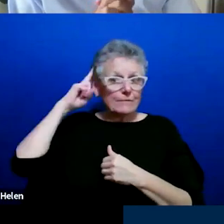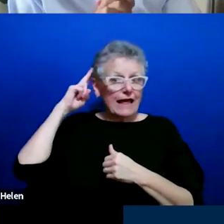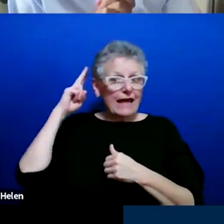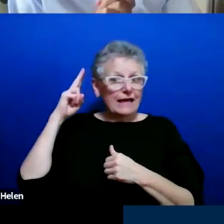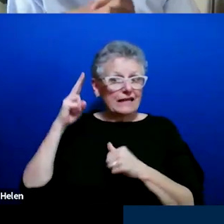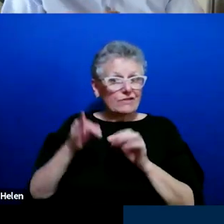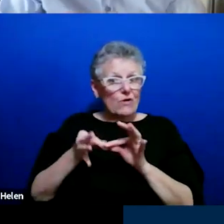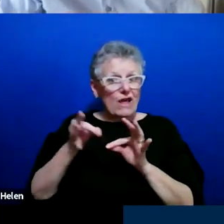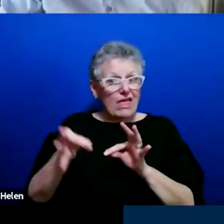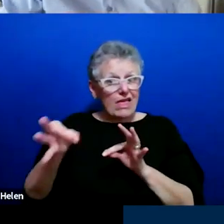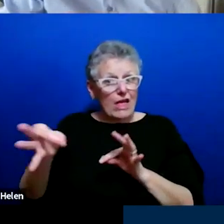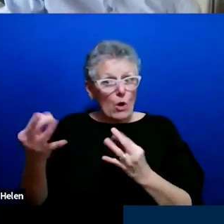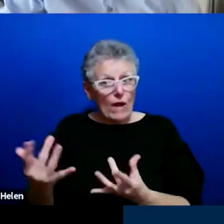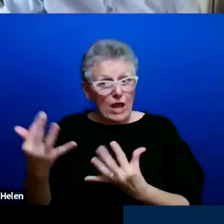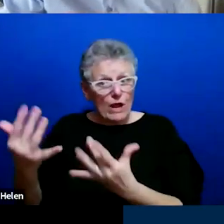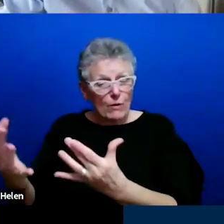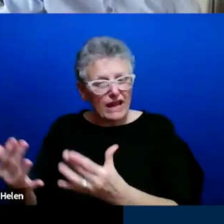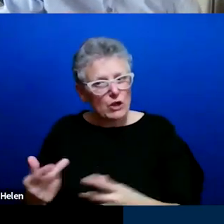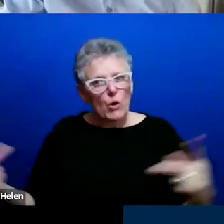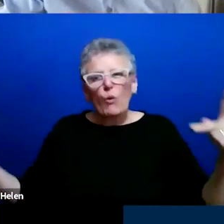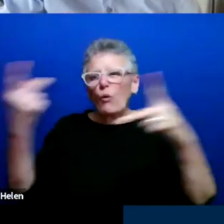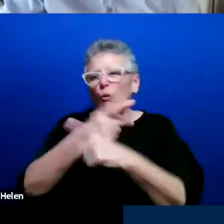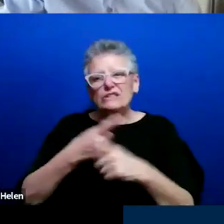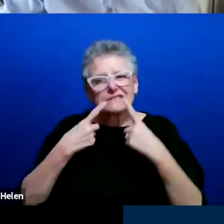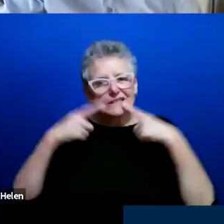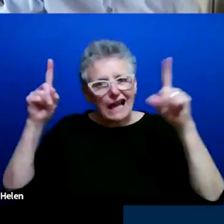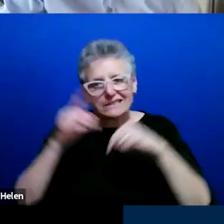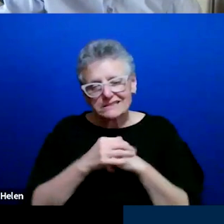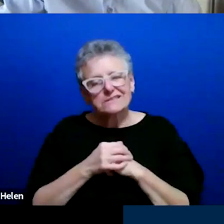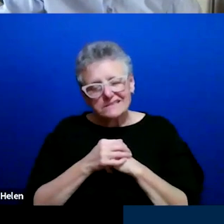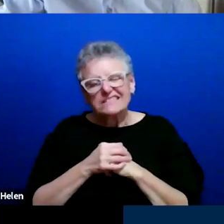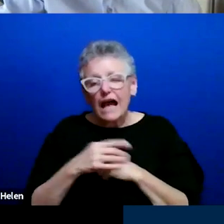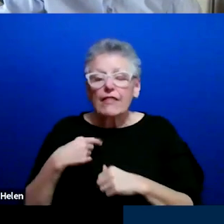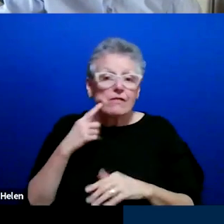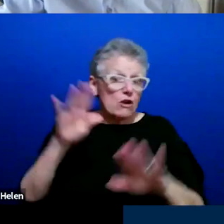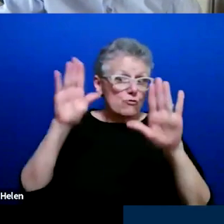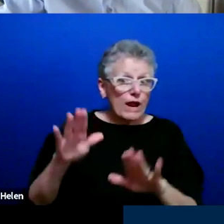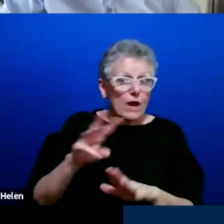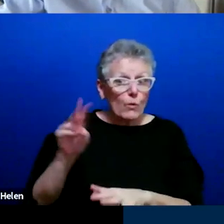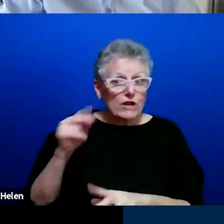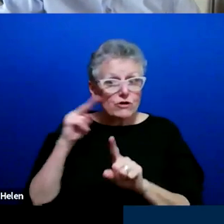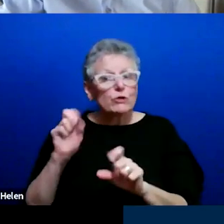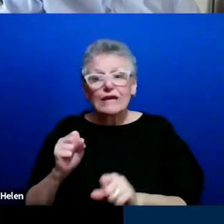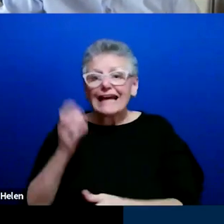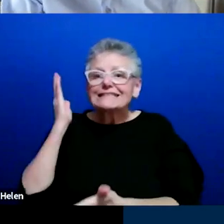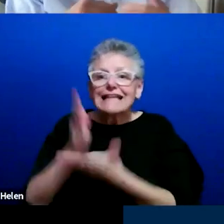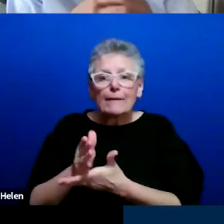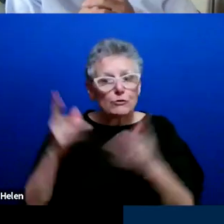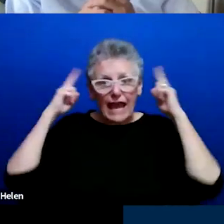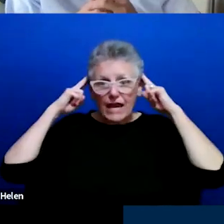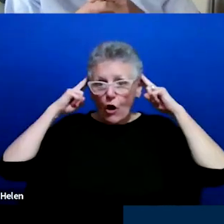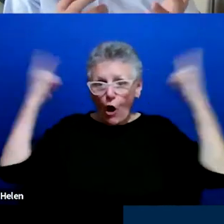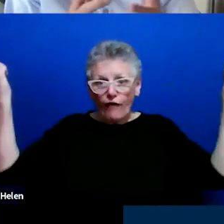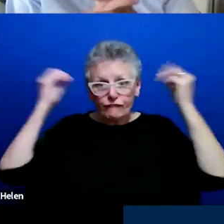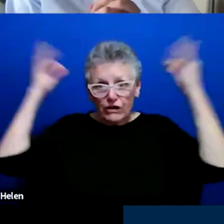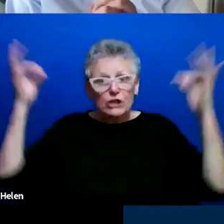cochlear implant, the worse the outcomes are going to be. And I think that's a great way to look at it. You can always stop using an implant. You can